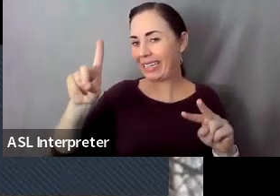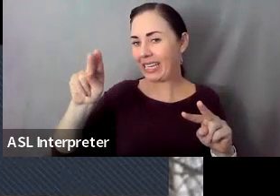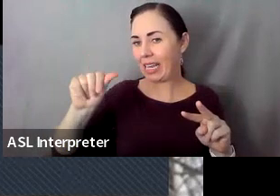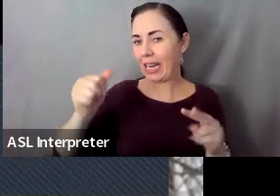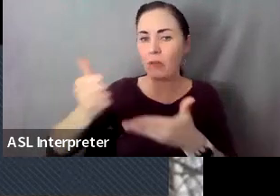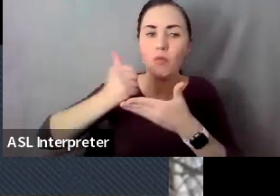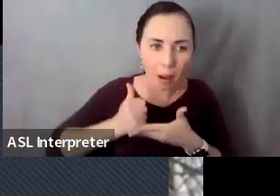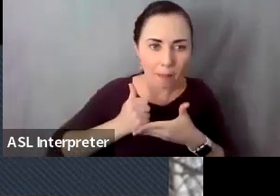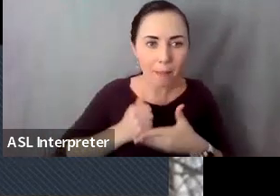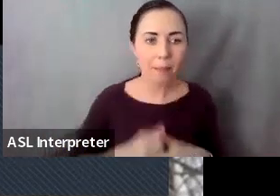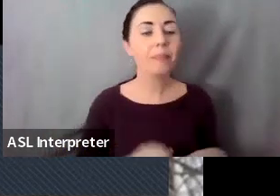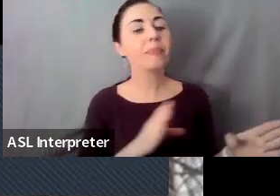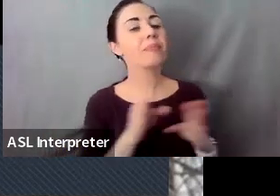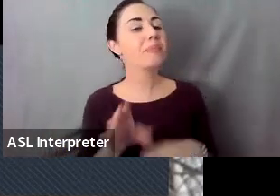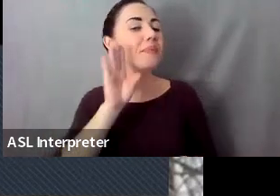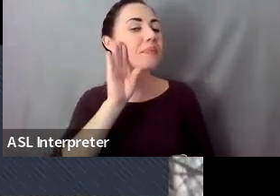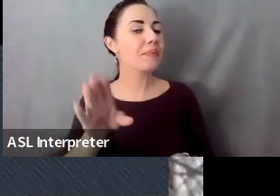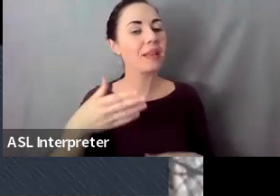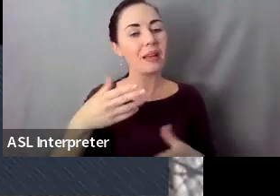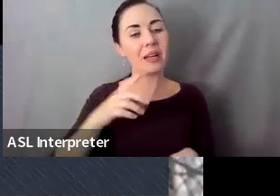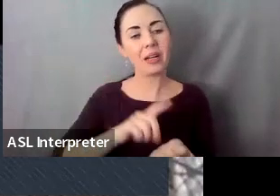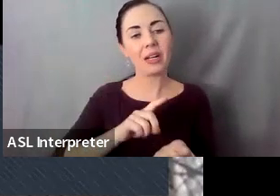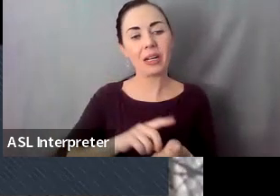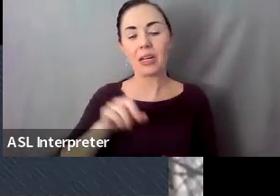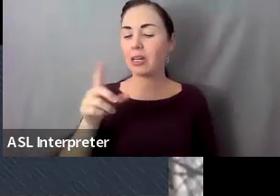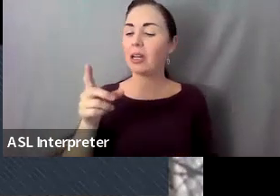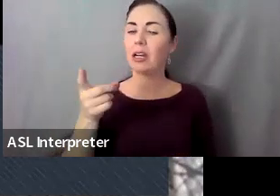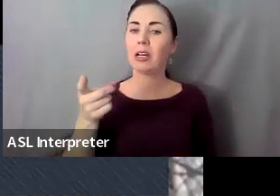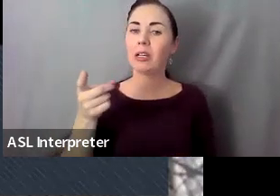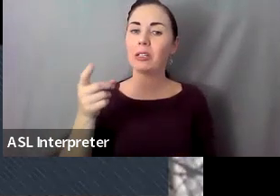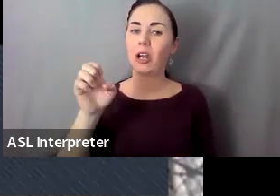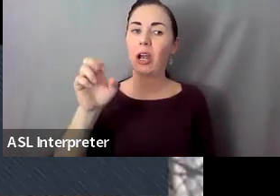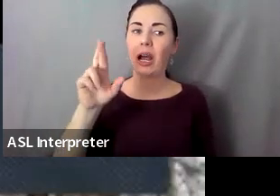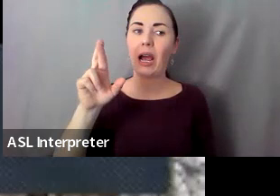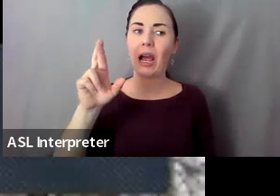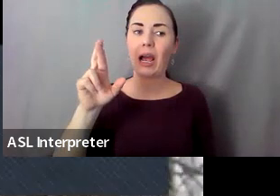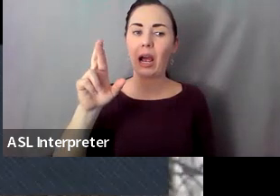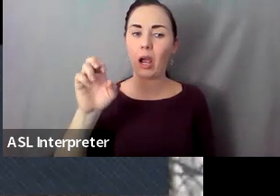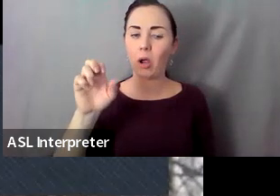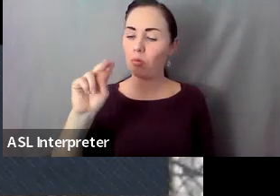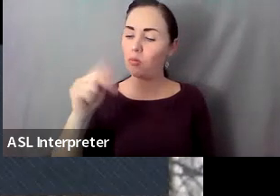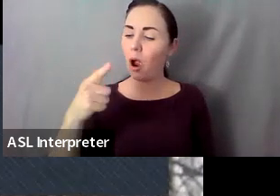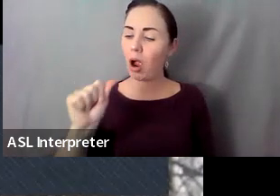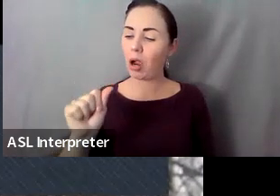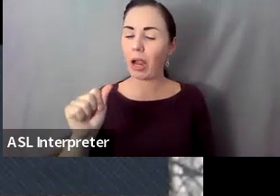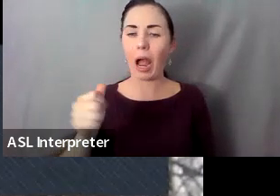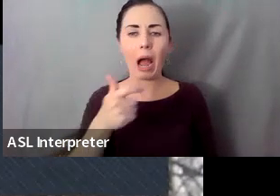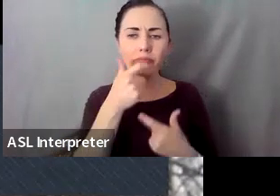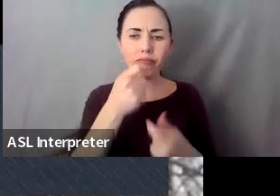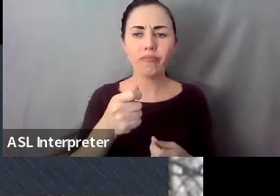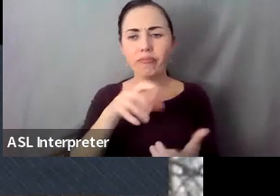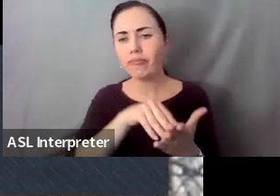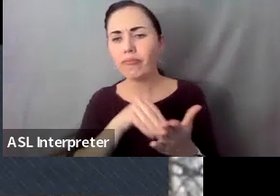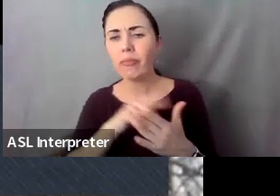Hi everyone, I'm Dr. Ranga, and I'm also very interested in learning about fungi. Specifically, I'm